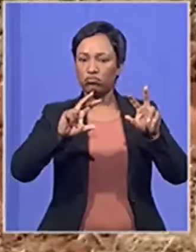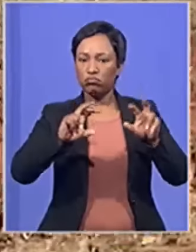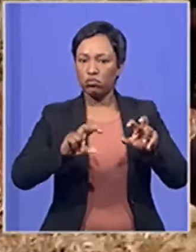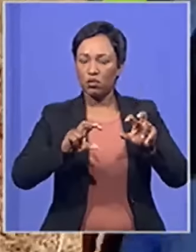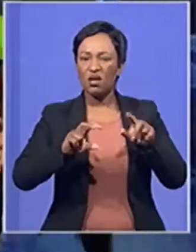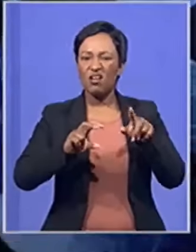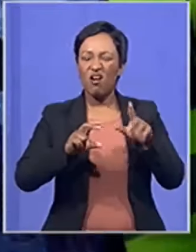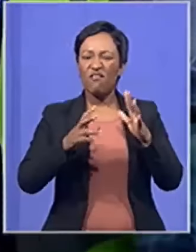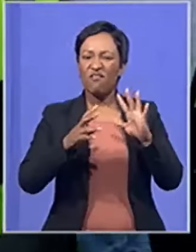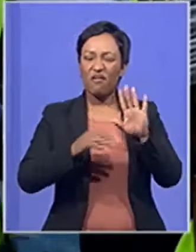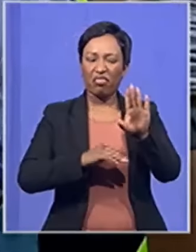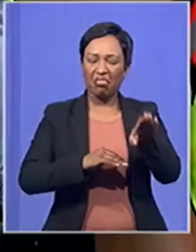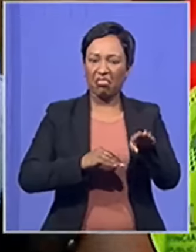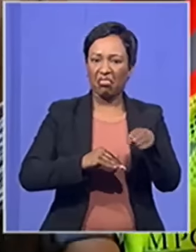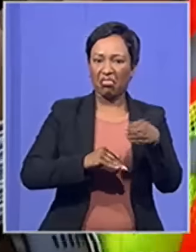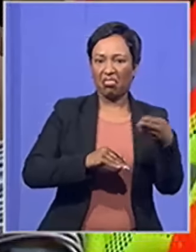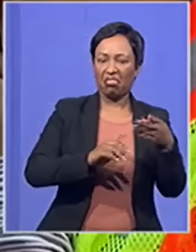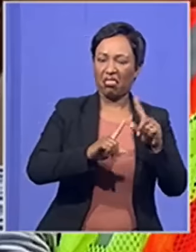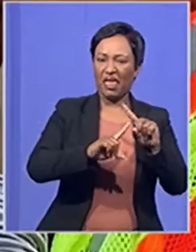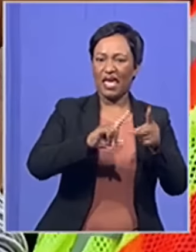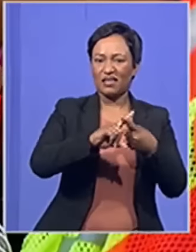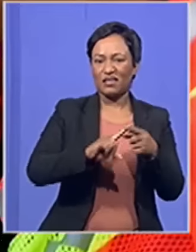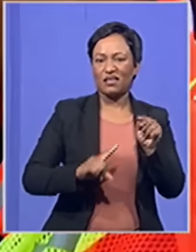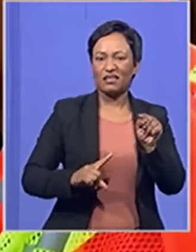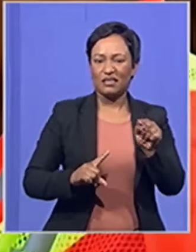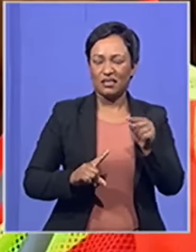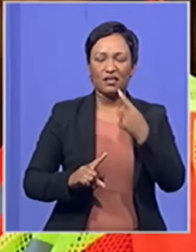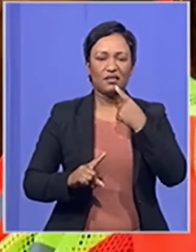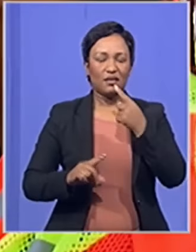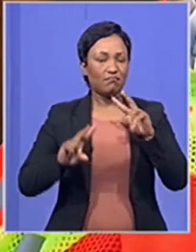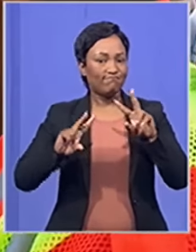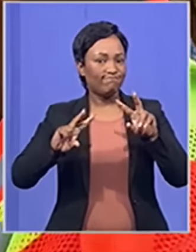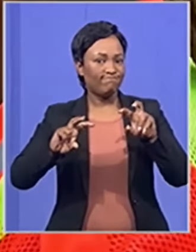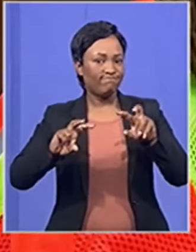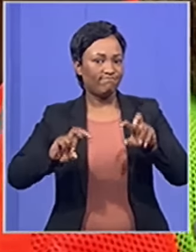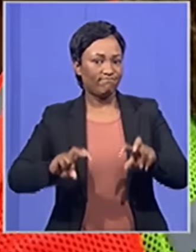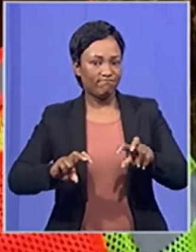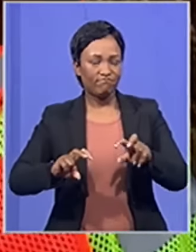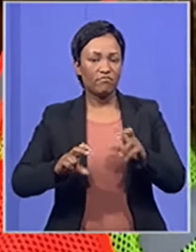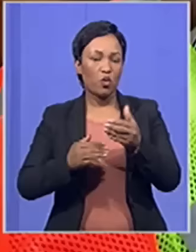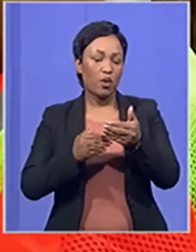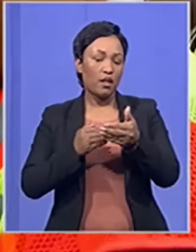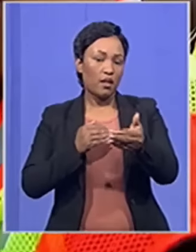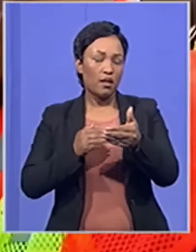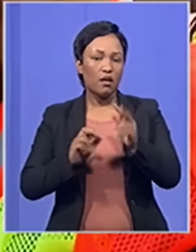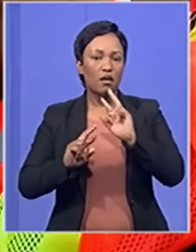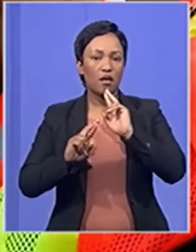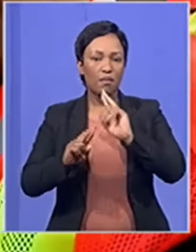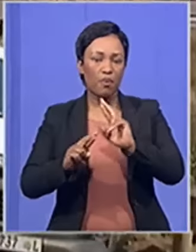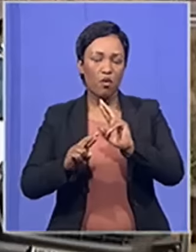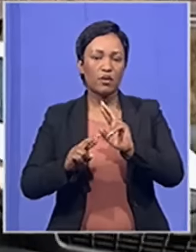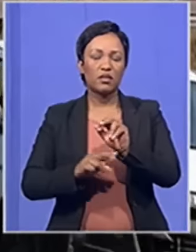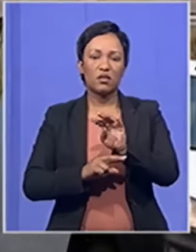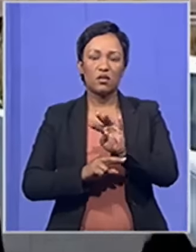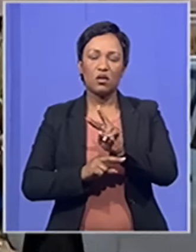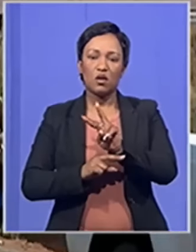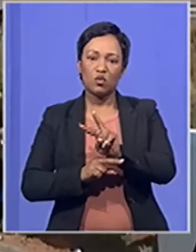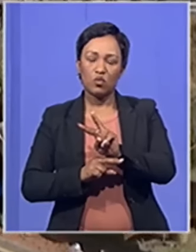begelwa ka kotsi o rile setlhopha sa dipatlisiso se solofetswe go rebola pegelo ya nakwana mo diureng di le